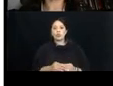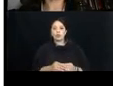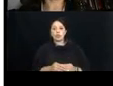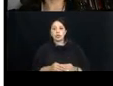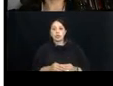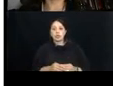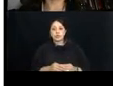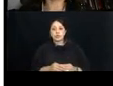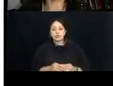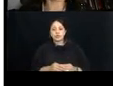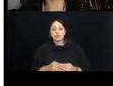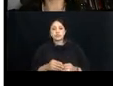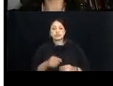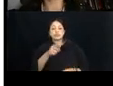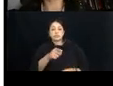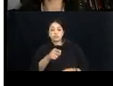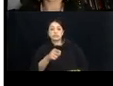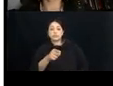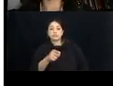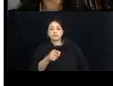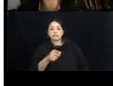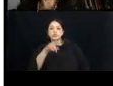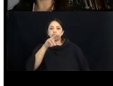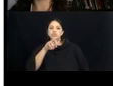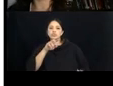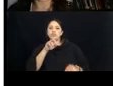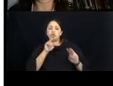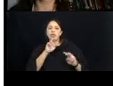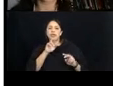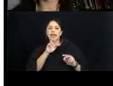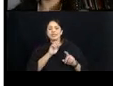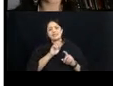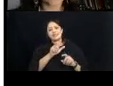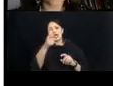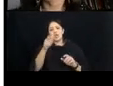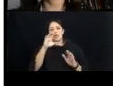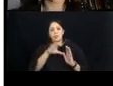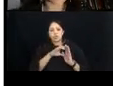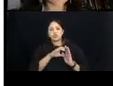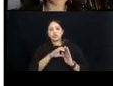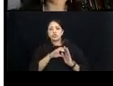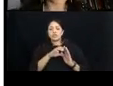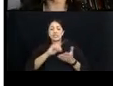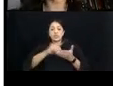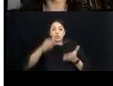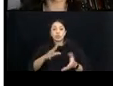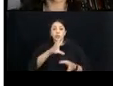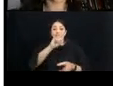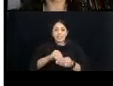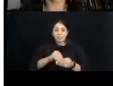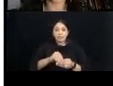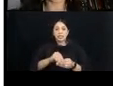So from here, we're looking at other images that are happening that students are participating in, and